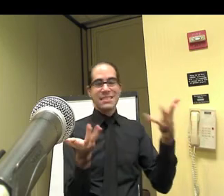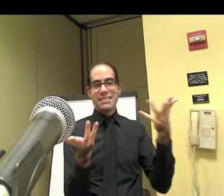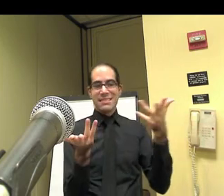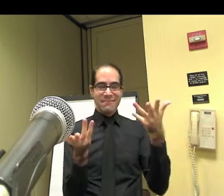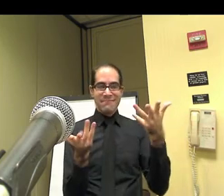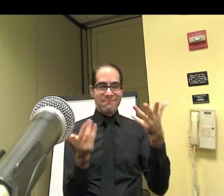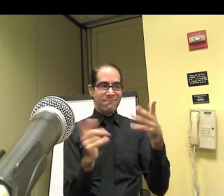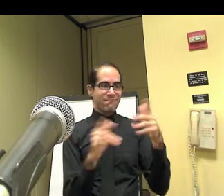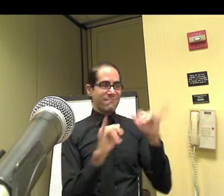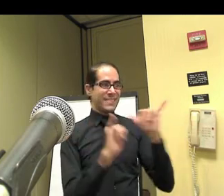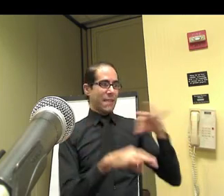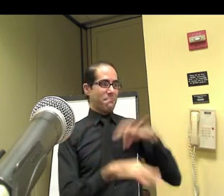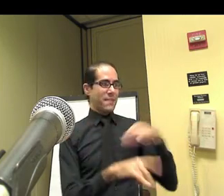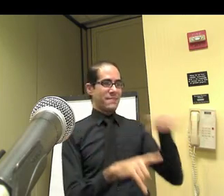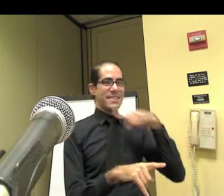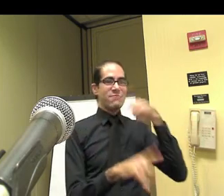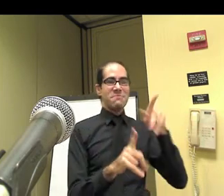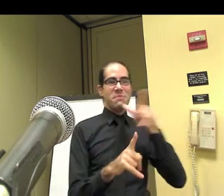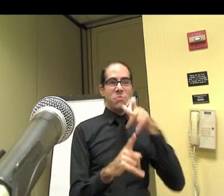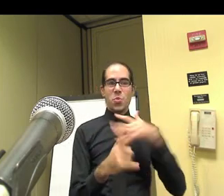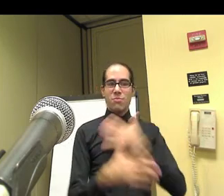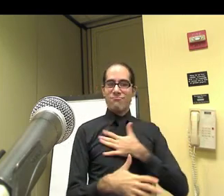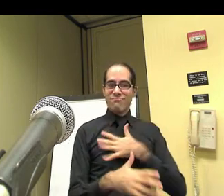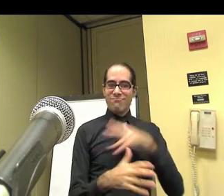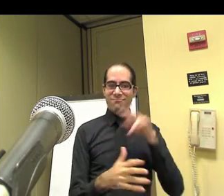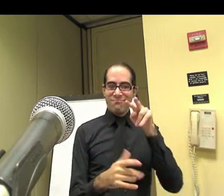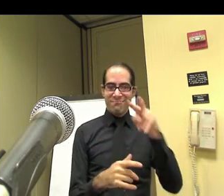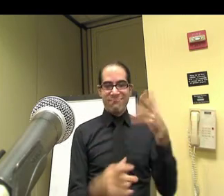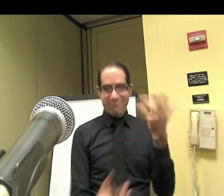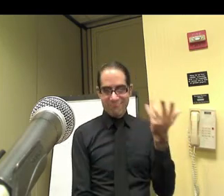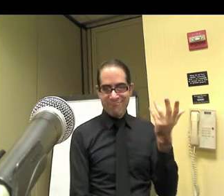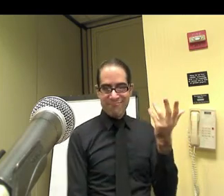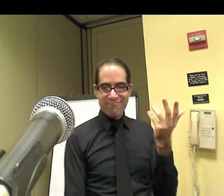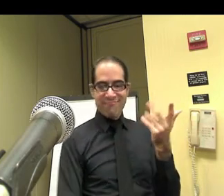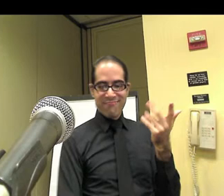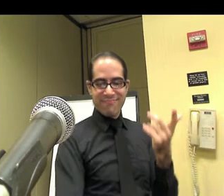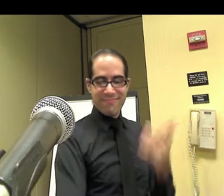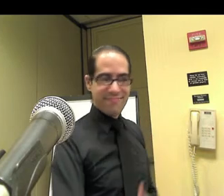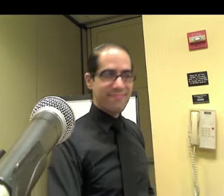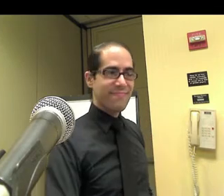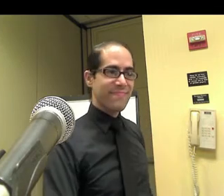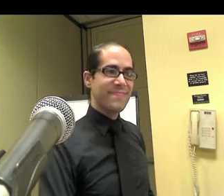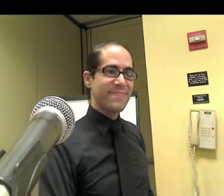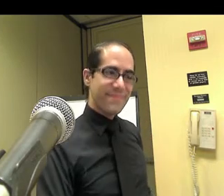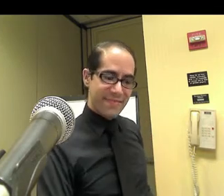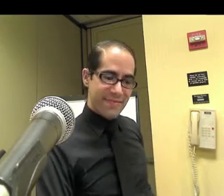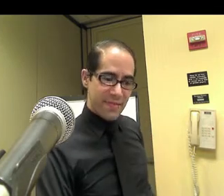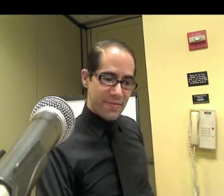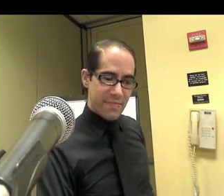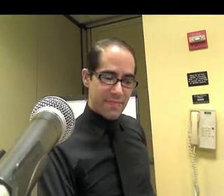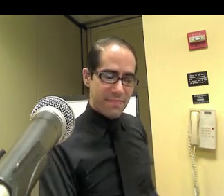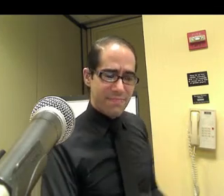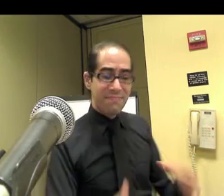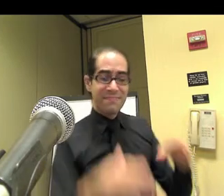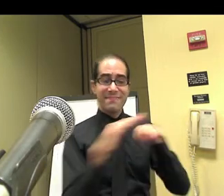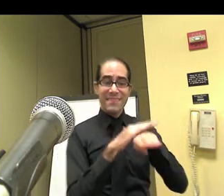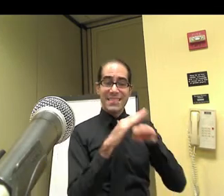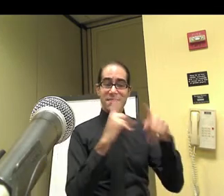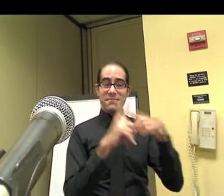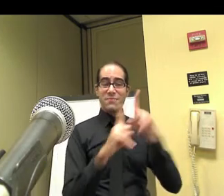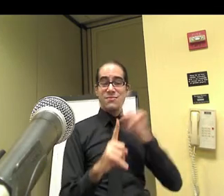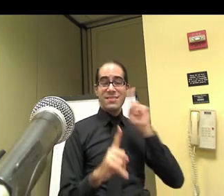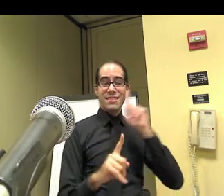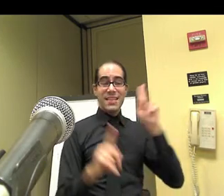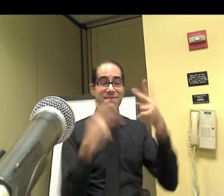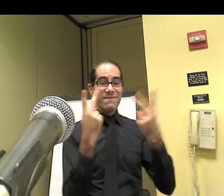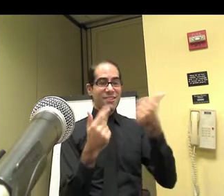And captioning, it can benefit hearing people as well who perhaps don't understand the English